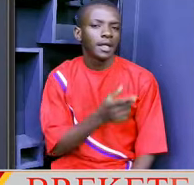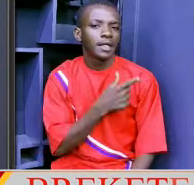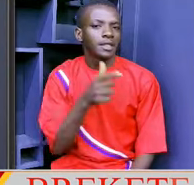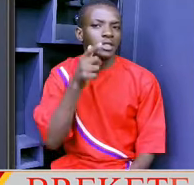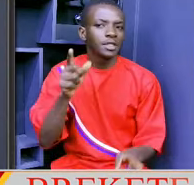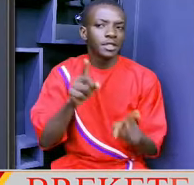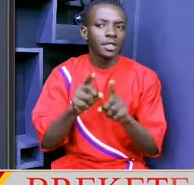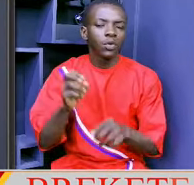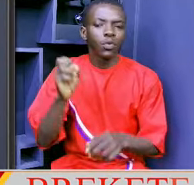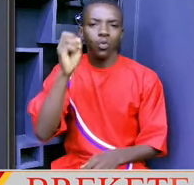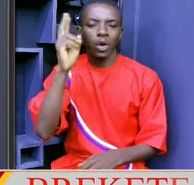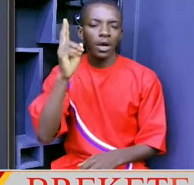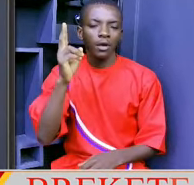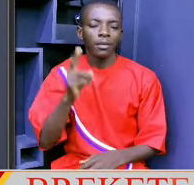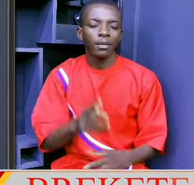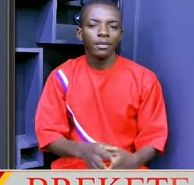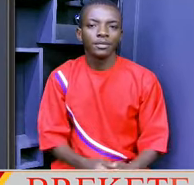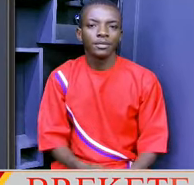Lazy sister, wake up.